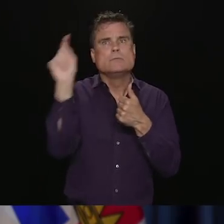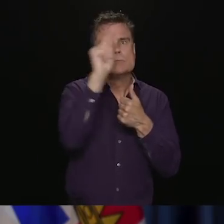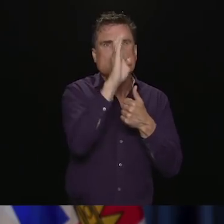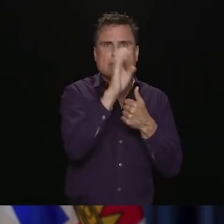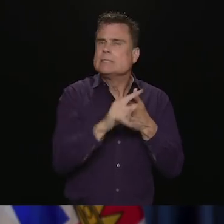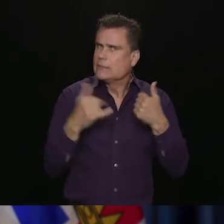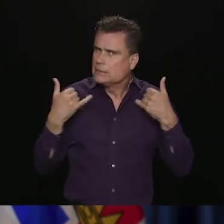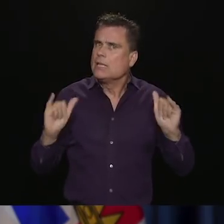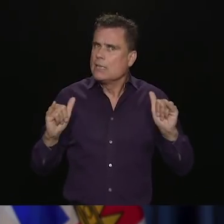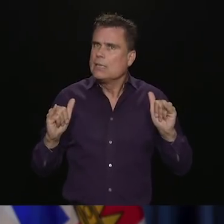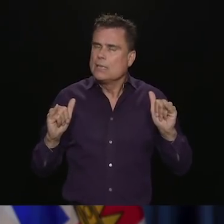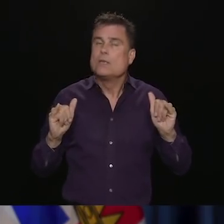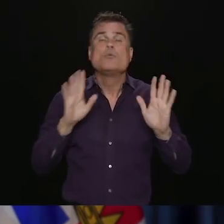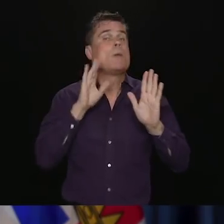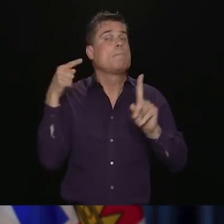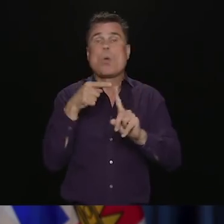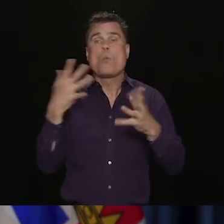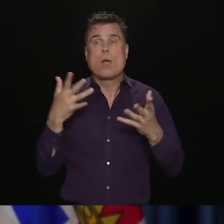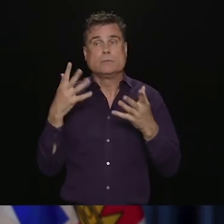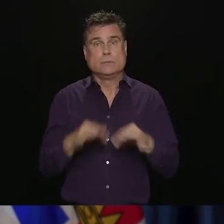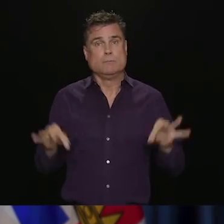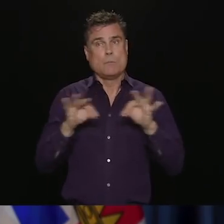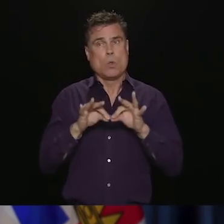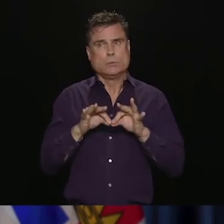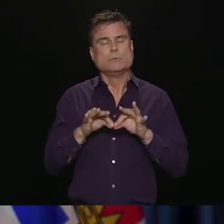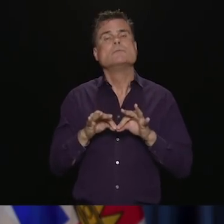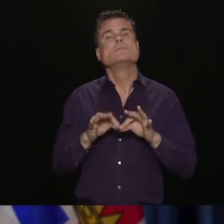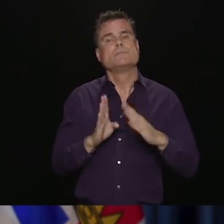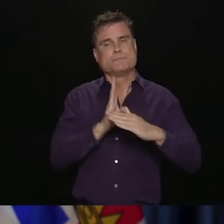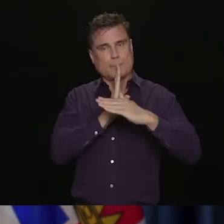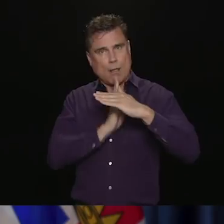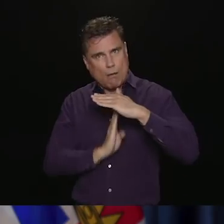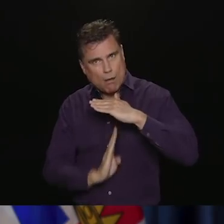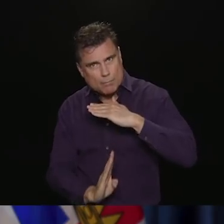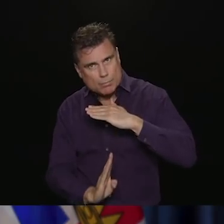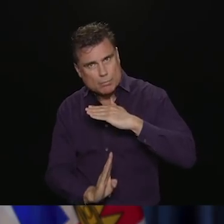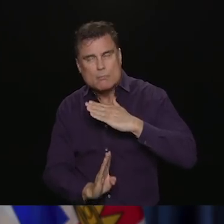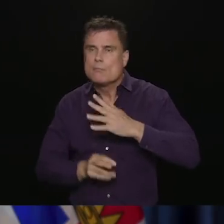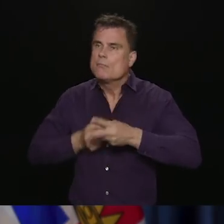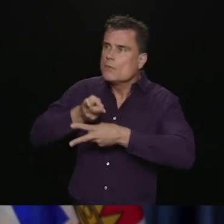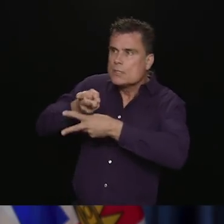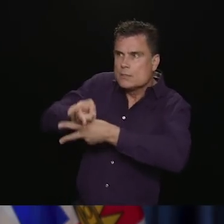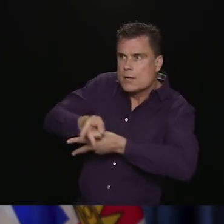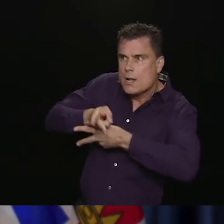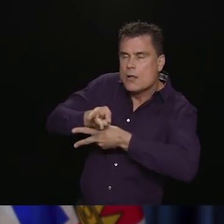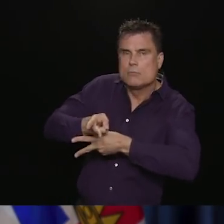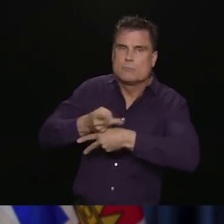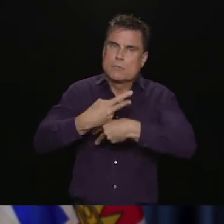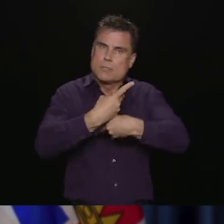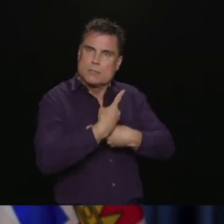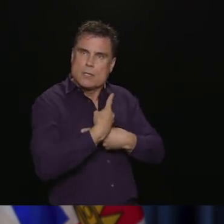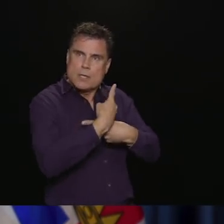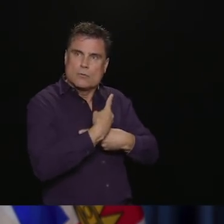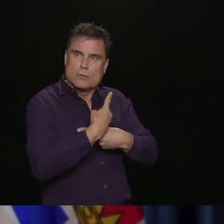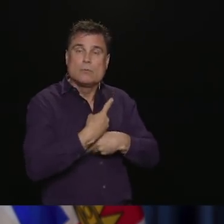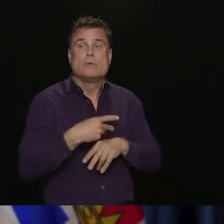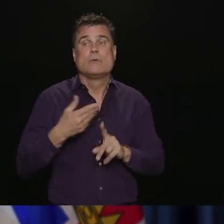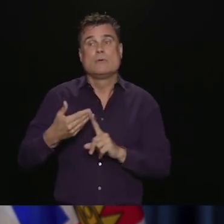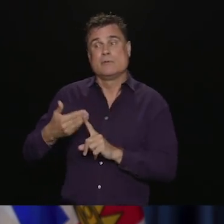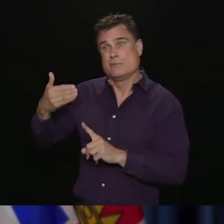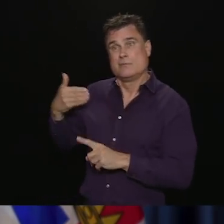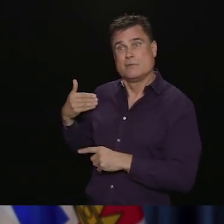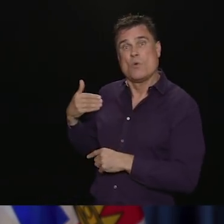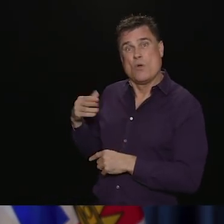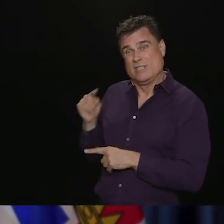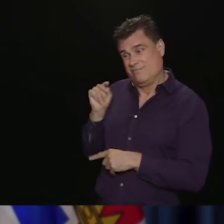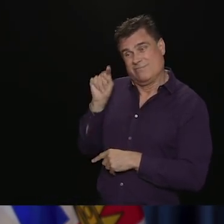remain humble and to remain vigilant. Washington State, over the last couple of weeks, has seen an increase, now plateauing, but plateauing